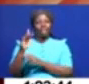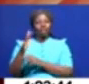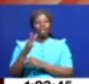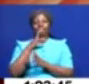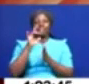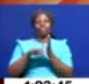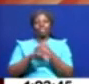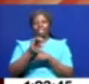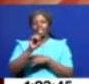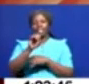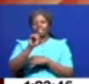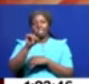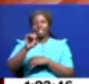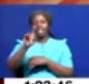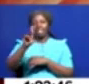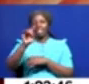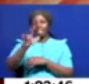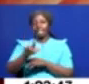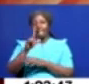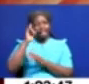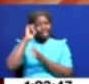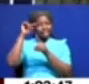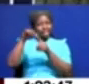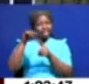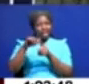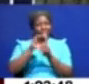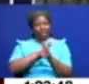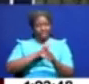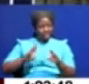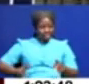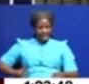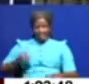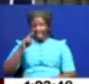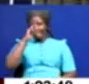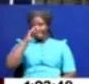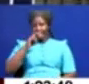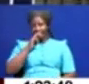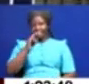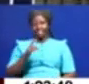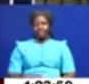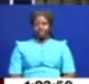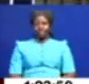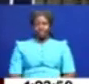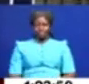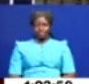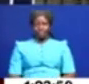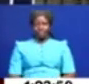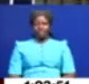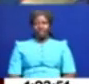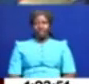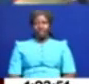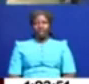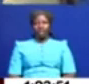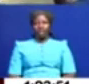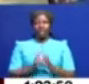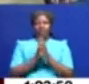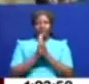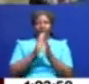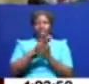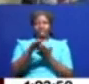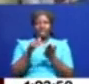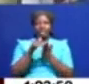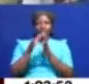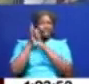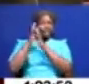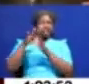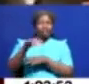target of religious jealousy and witch hunt. Prayer center and church in Kilifi County. Faithful are